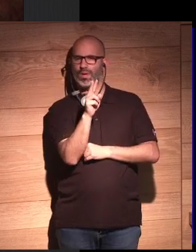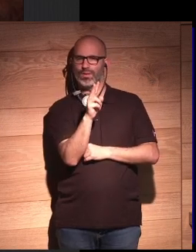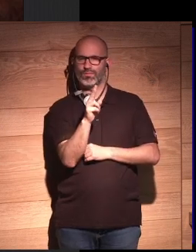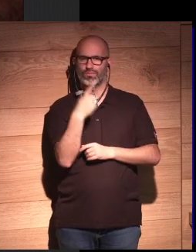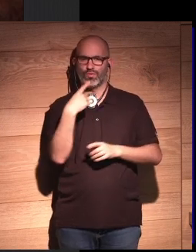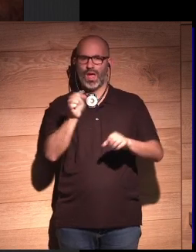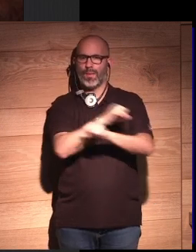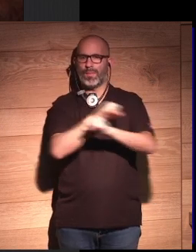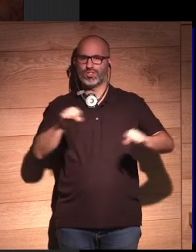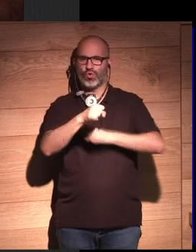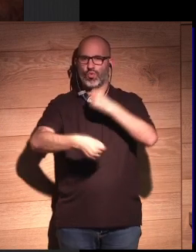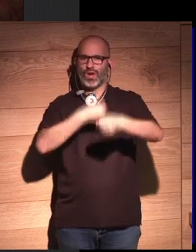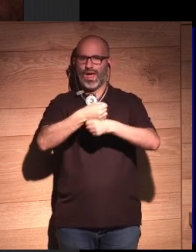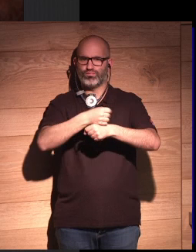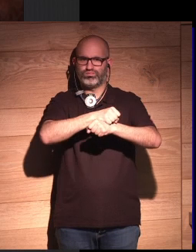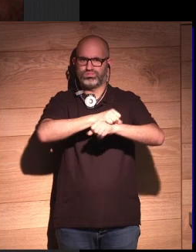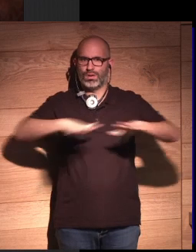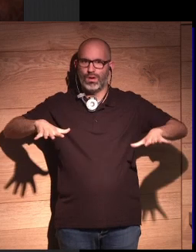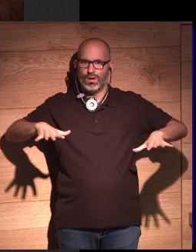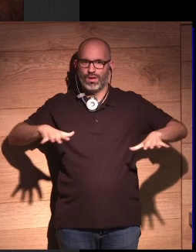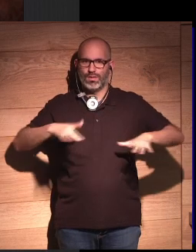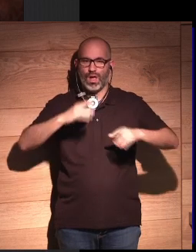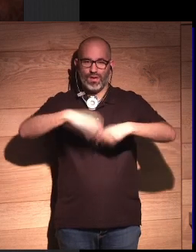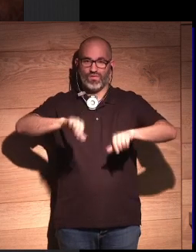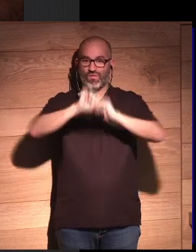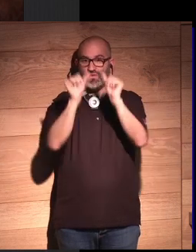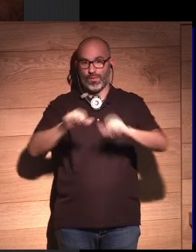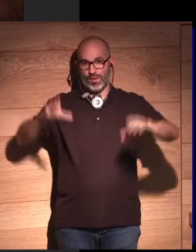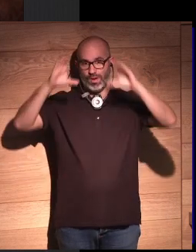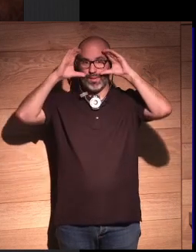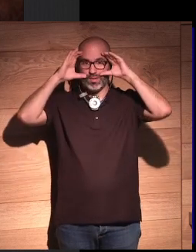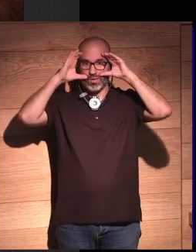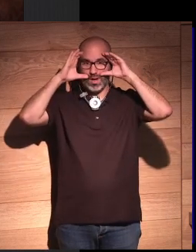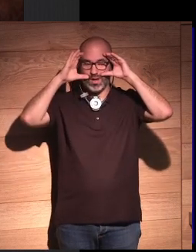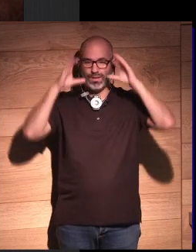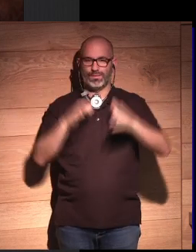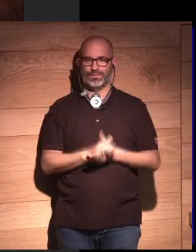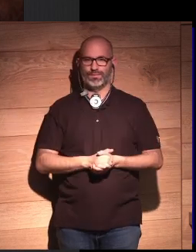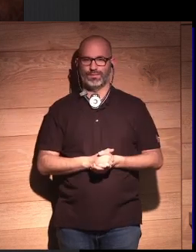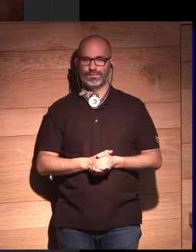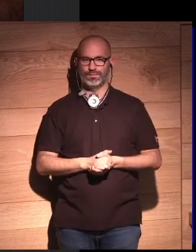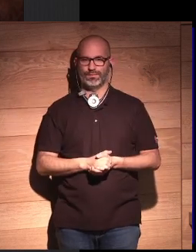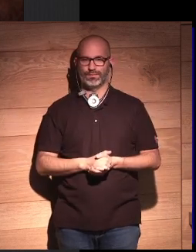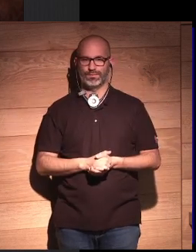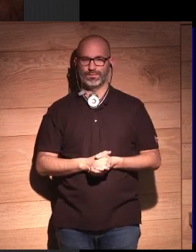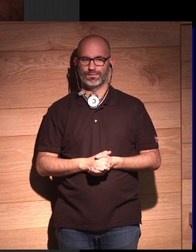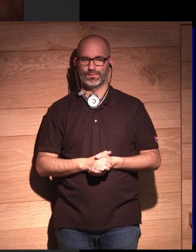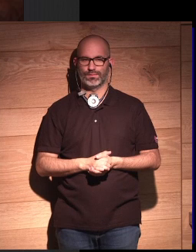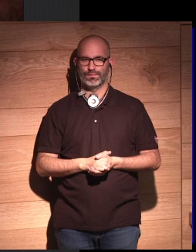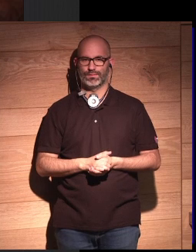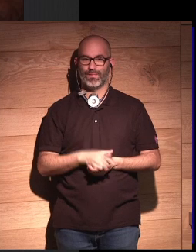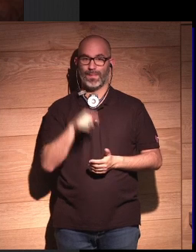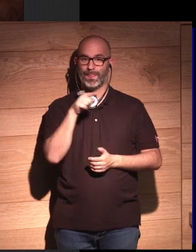what that felt like and what that was. She She went on to show this